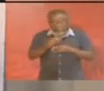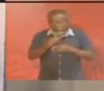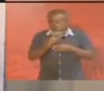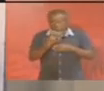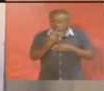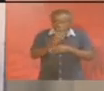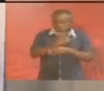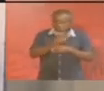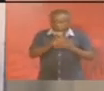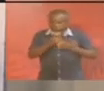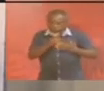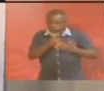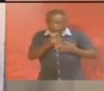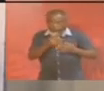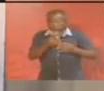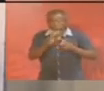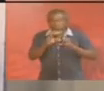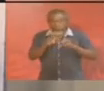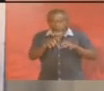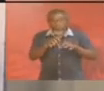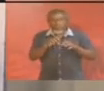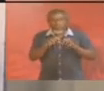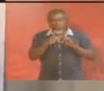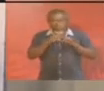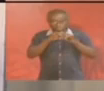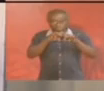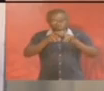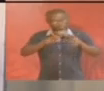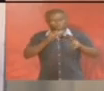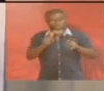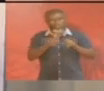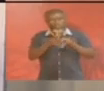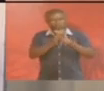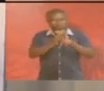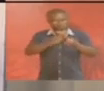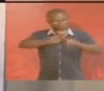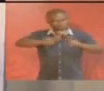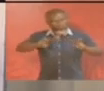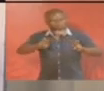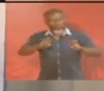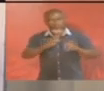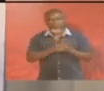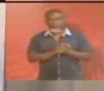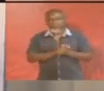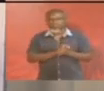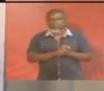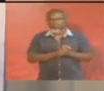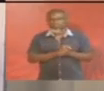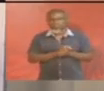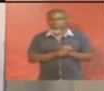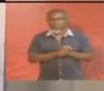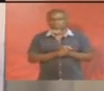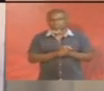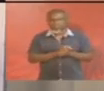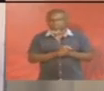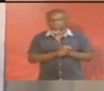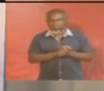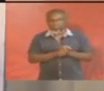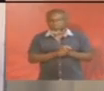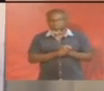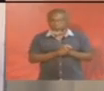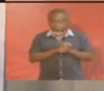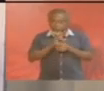infectious period. Now, the incubation period is a period between the time when your body has been exposed to